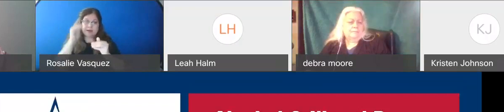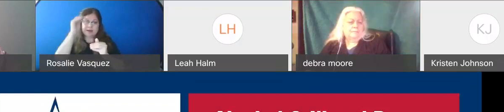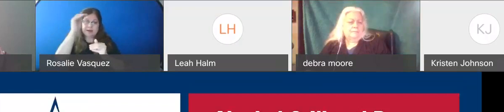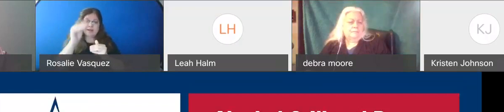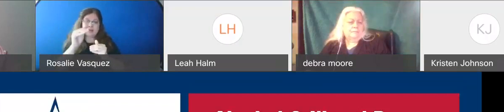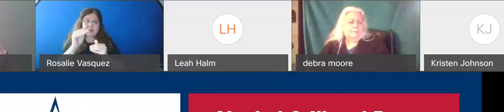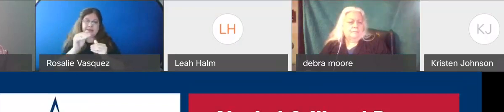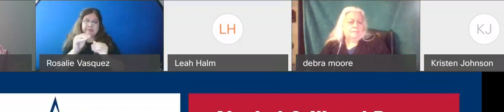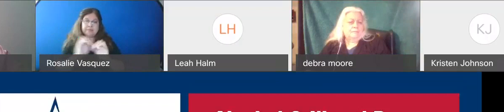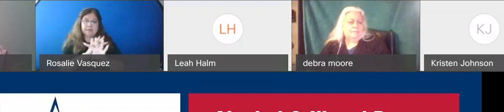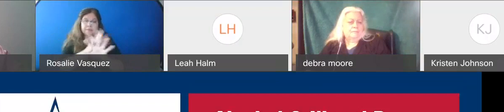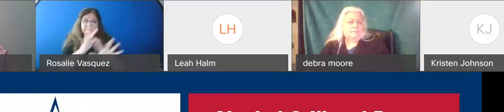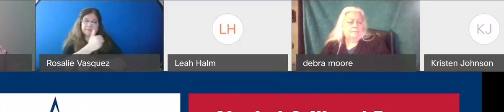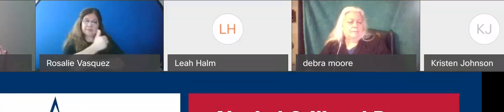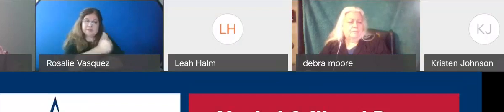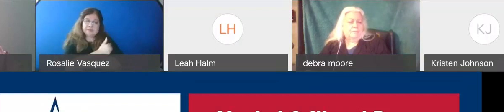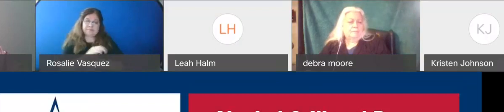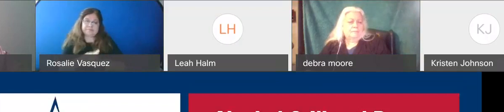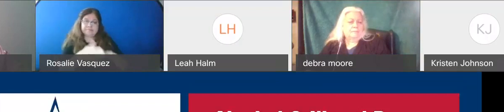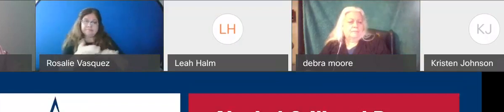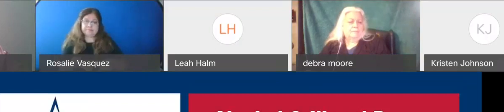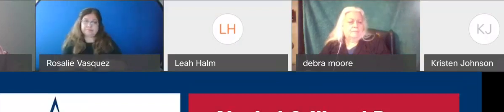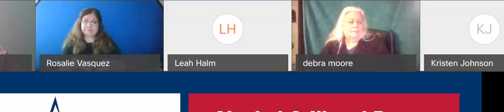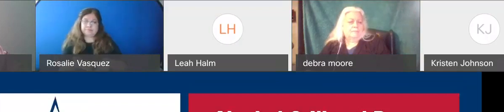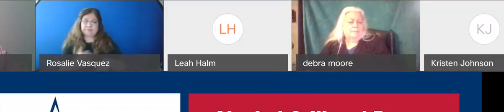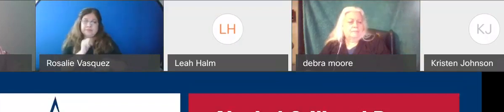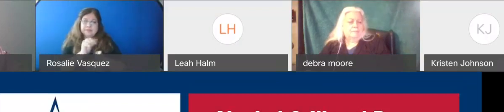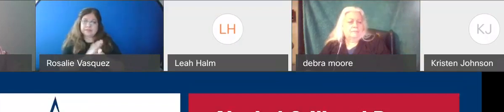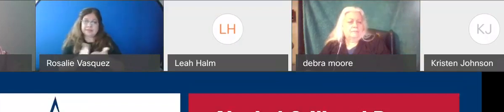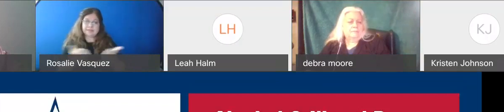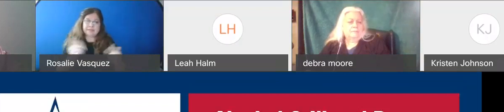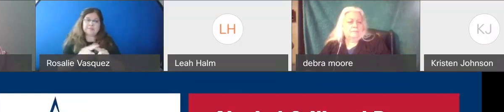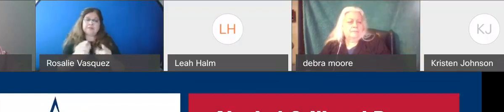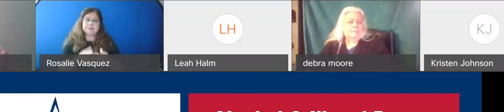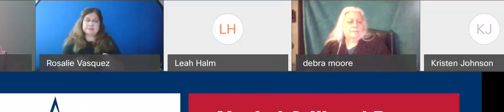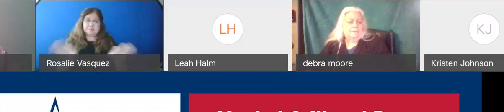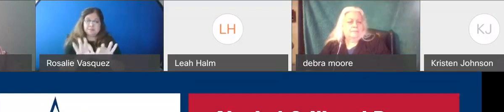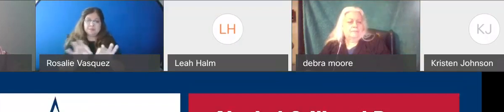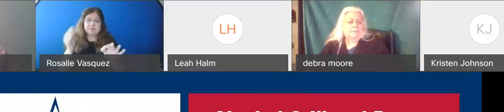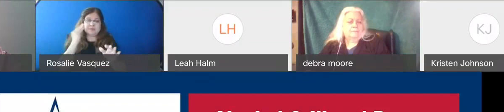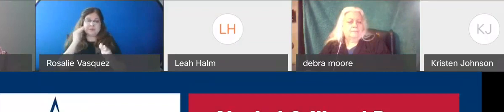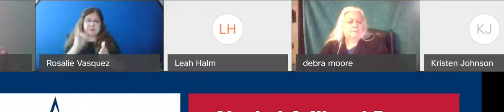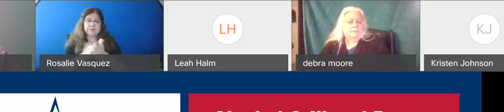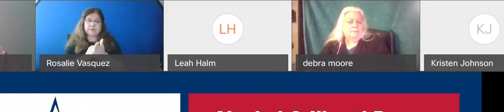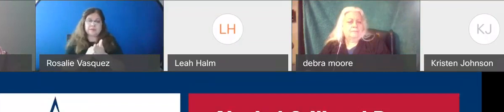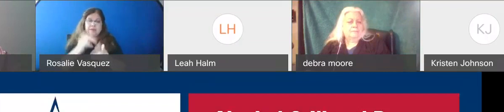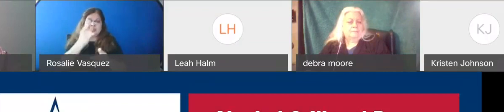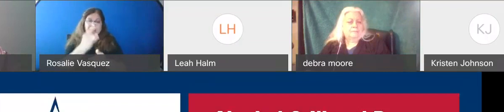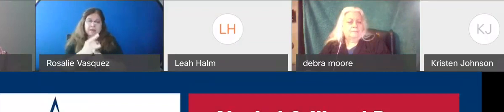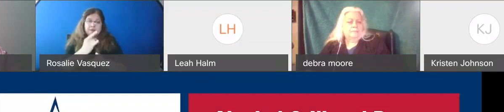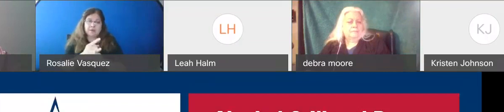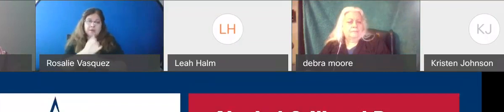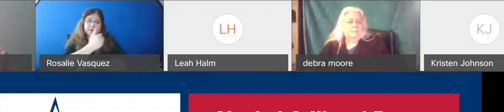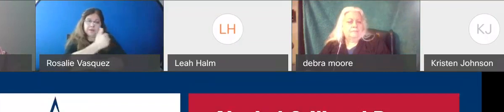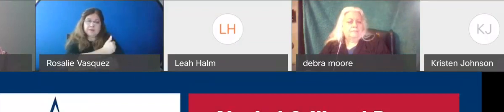drug overdose death doesn't say between 19 and 24, but it is important to note that alcohol and drugs